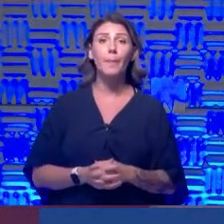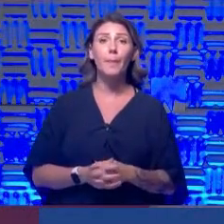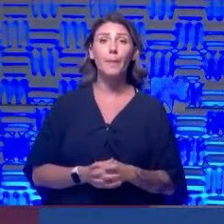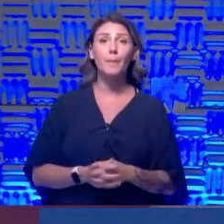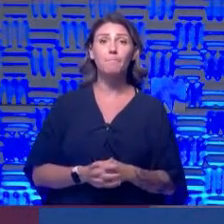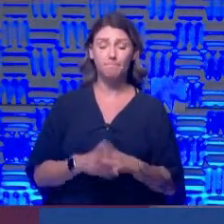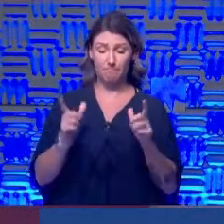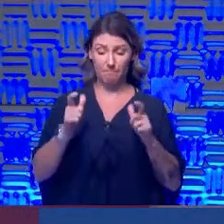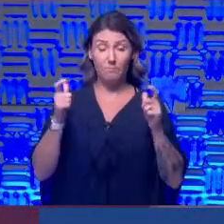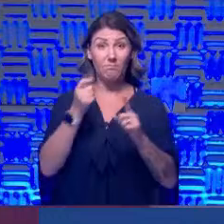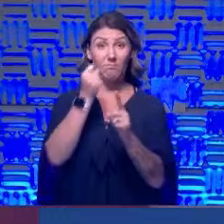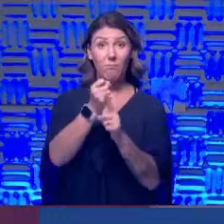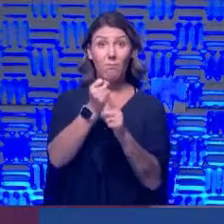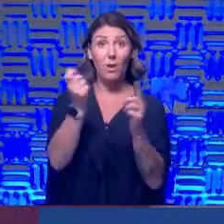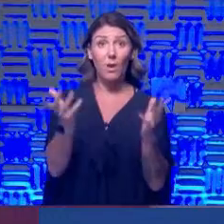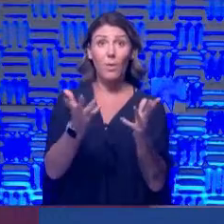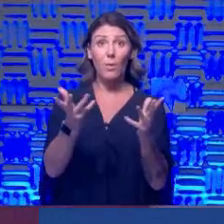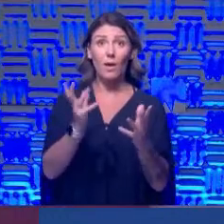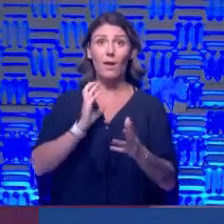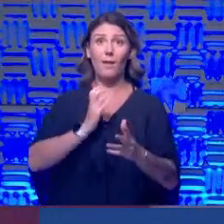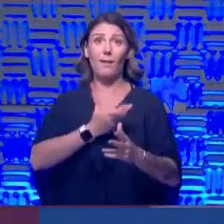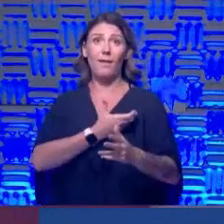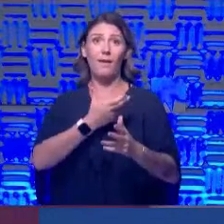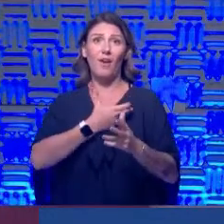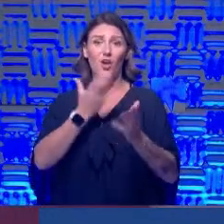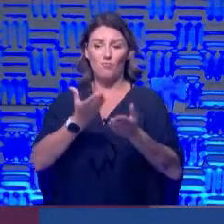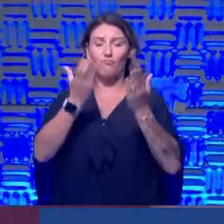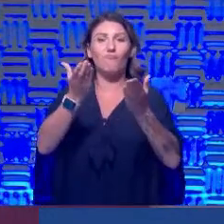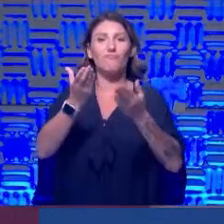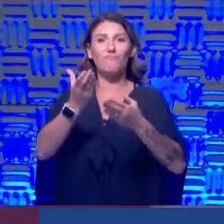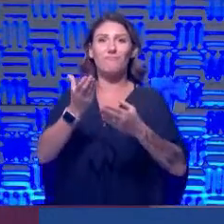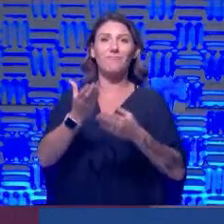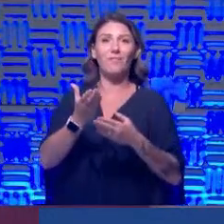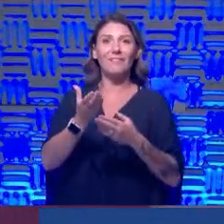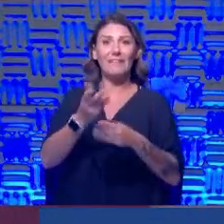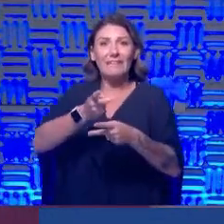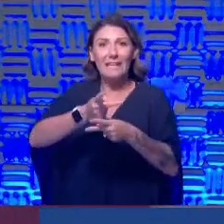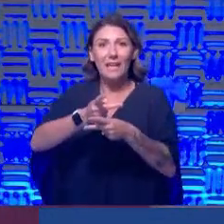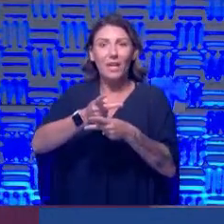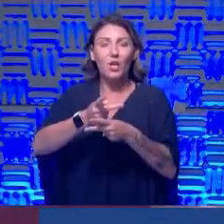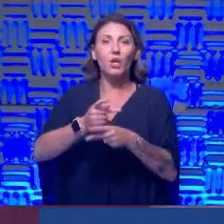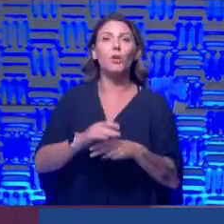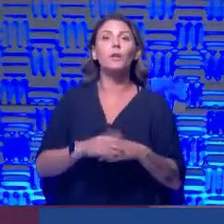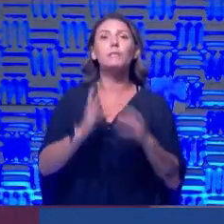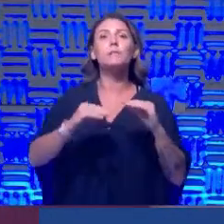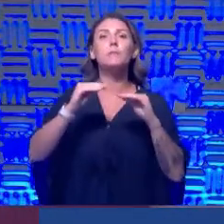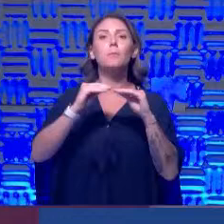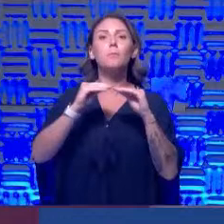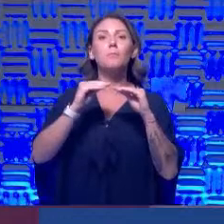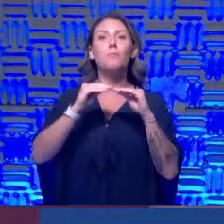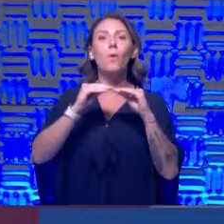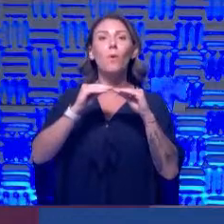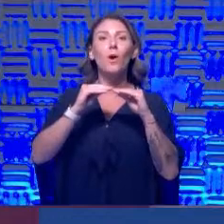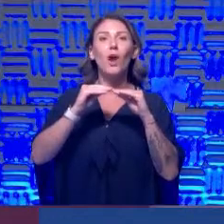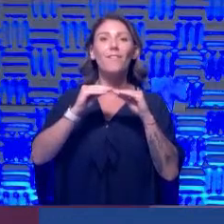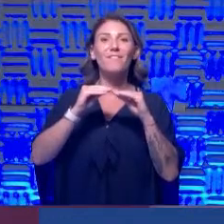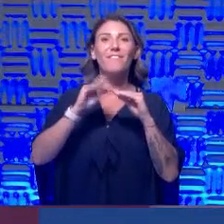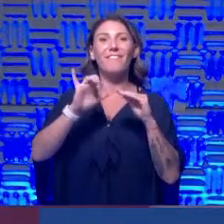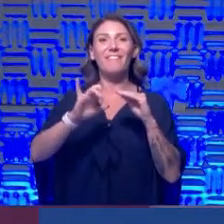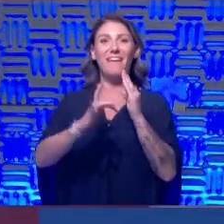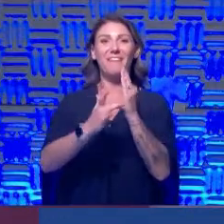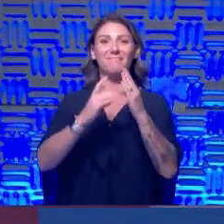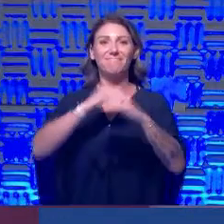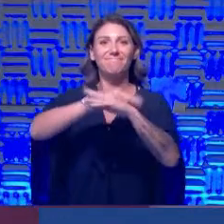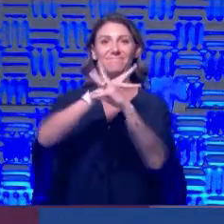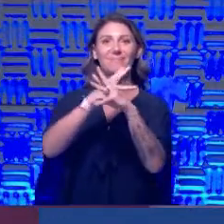Probably the biggest impact is in our delivery of care, where we've moved to more telehealth. And the good